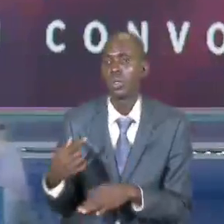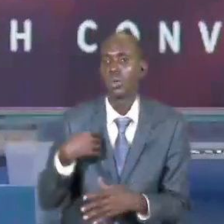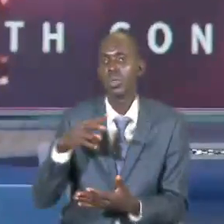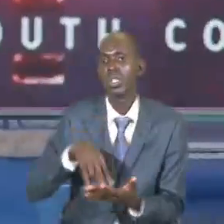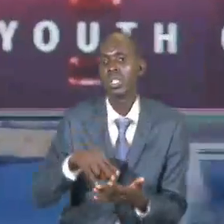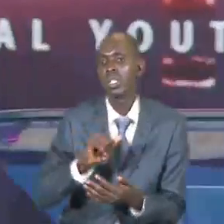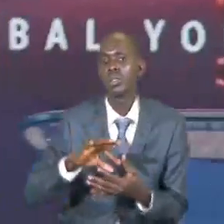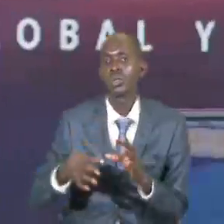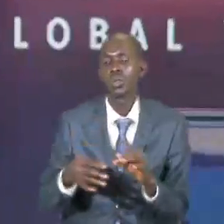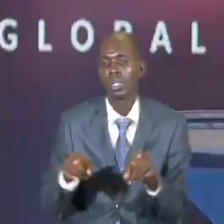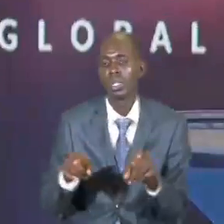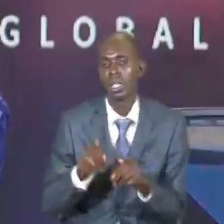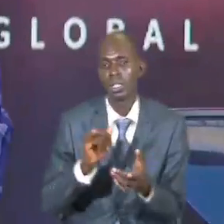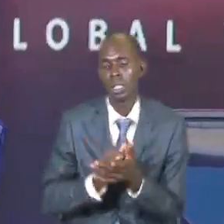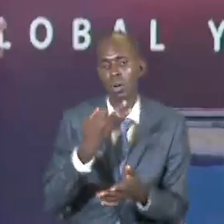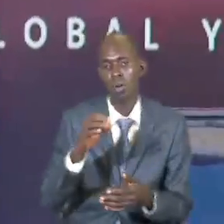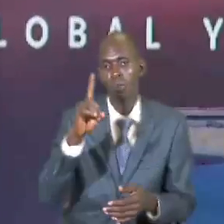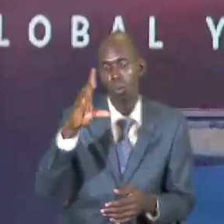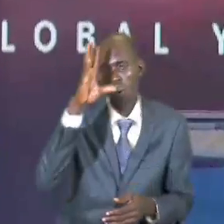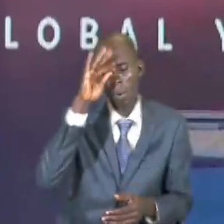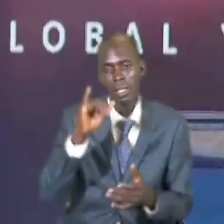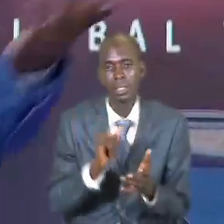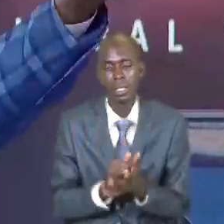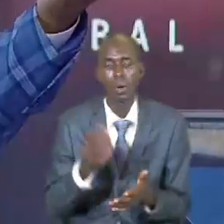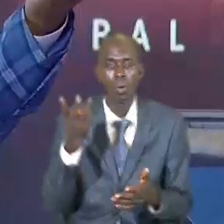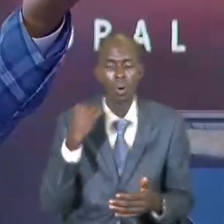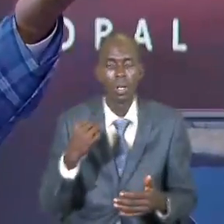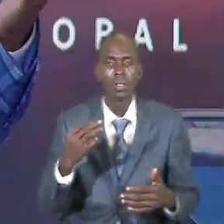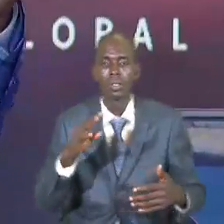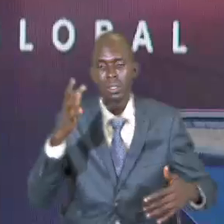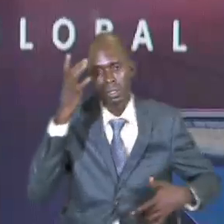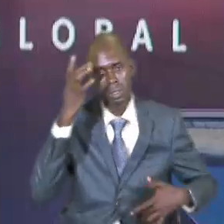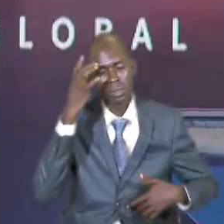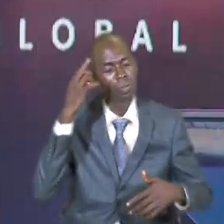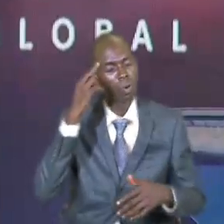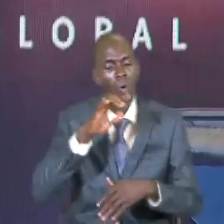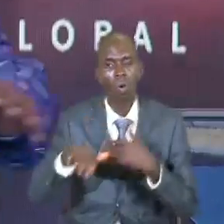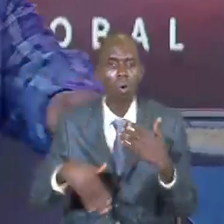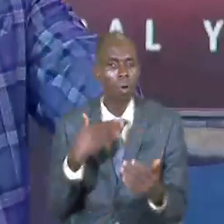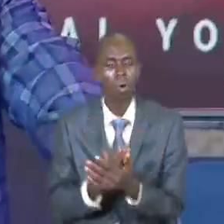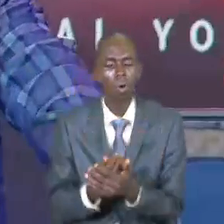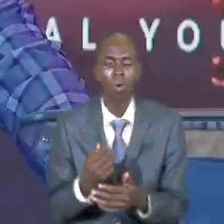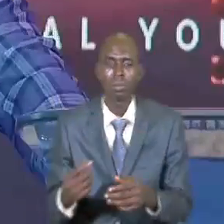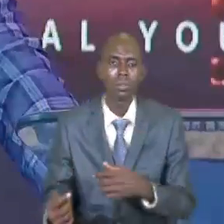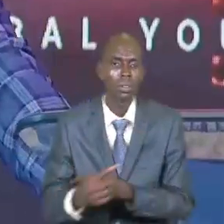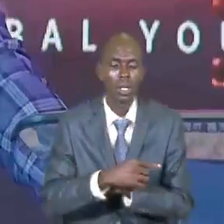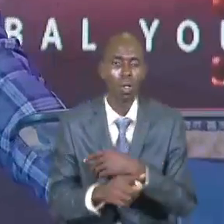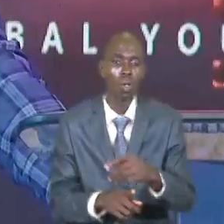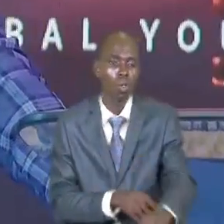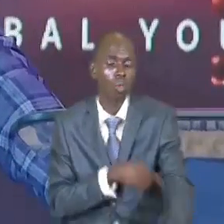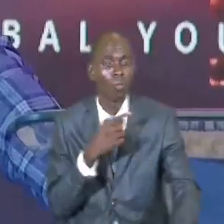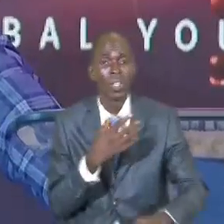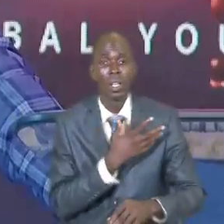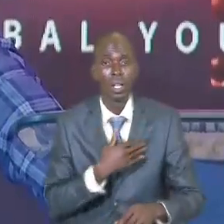that had been sick all this long, and then Christ came and